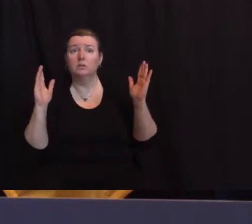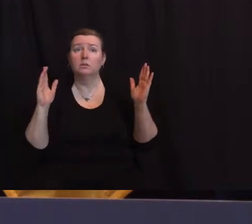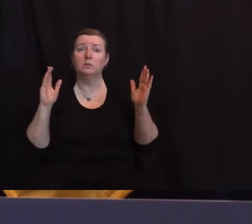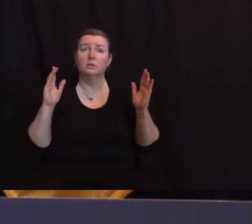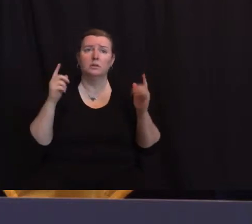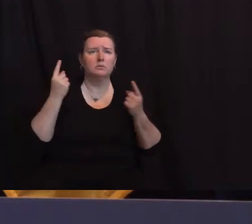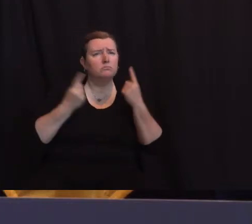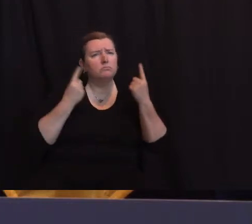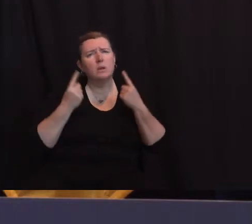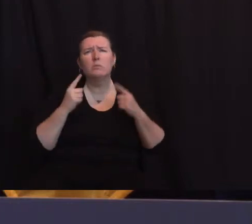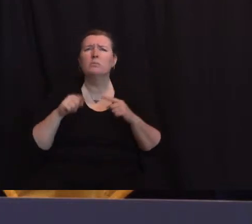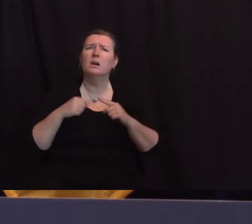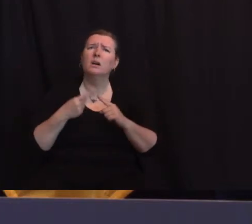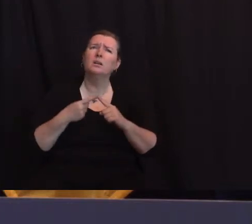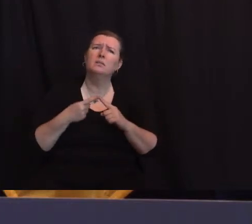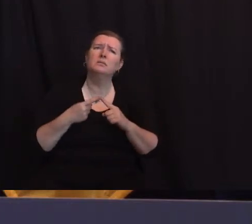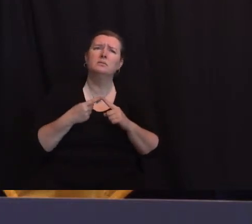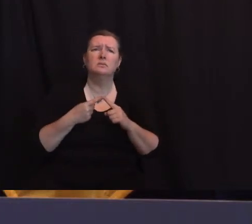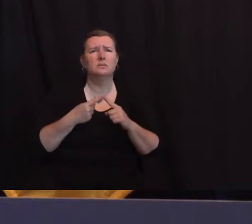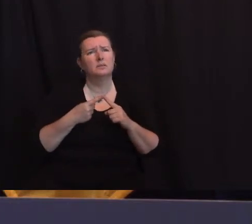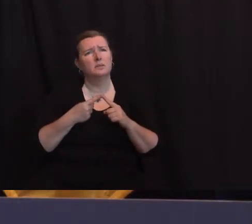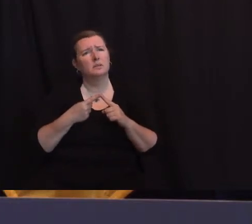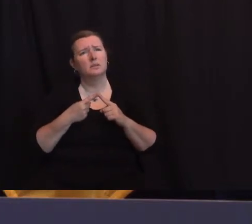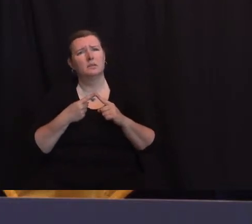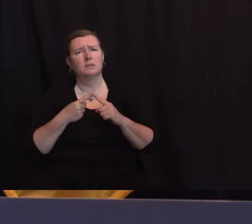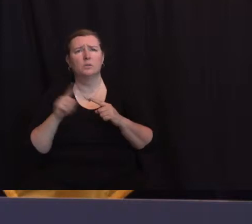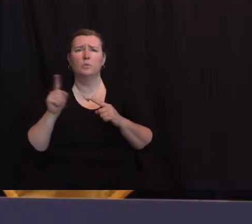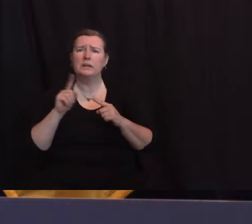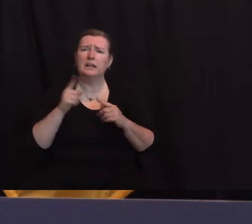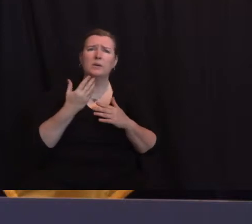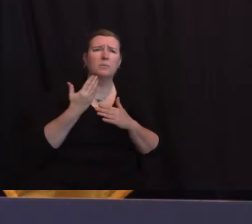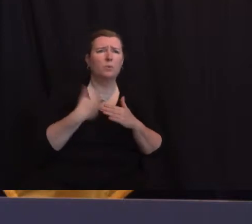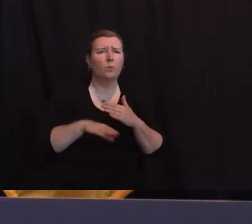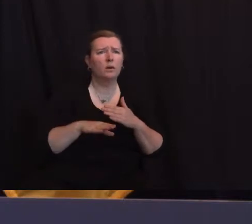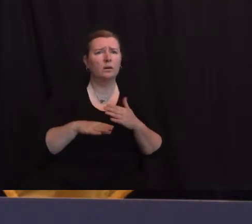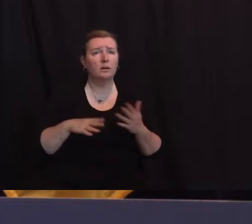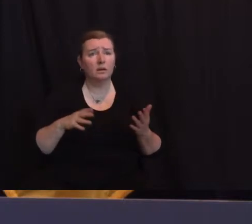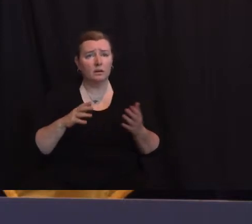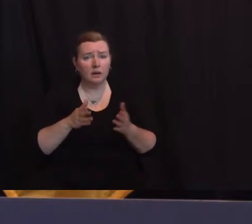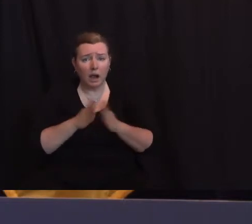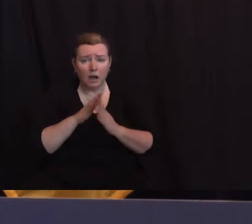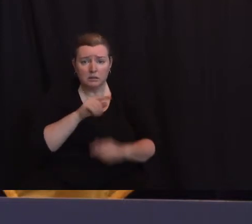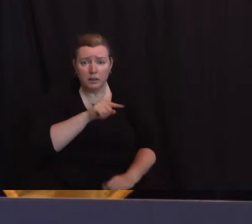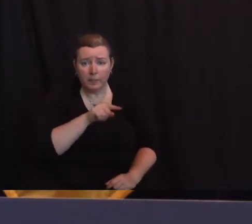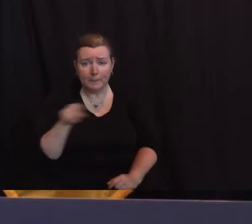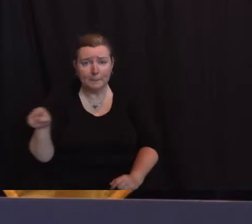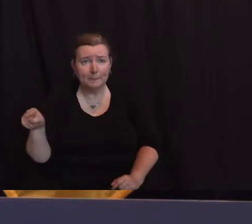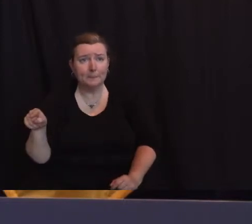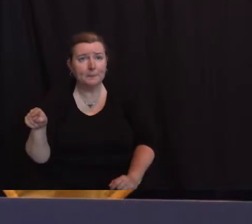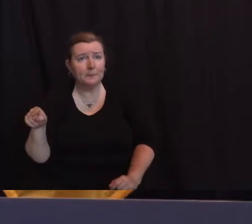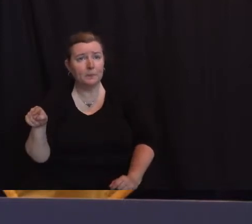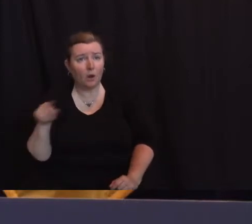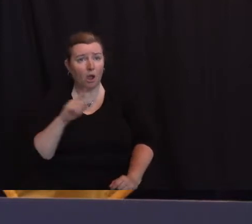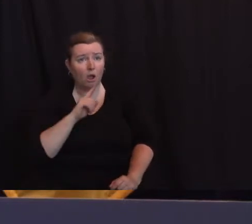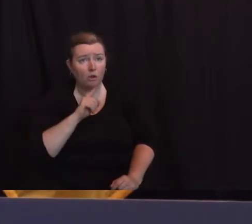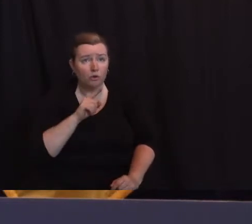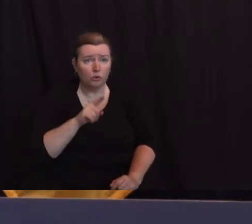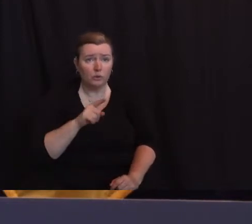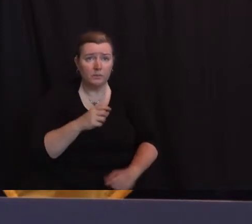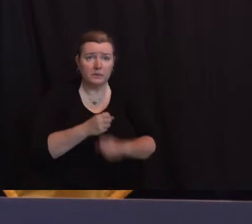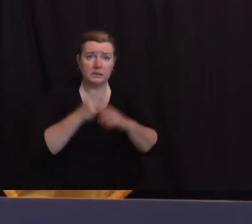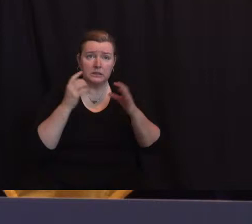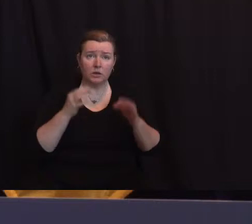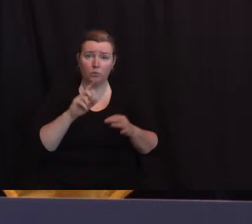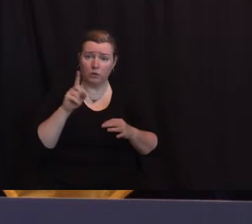wonders about where somebody was born, ask them if they had any say over where they were born. And then let me